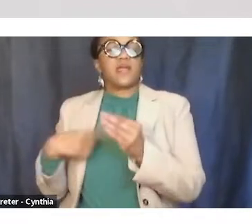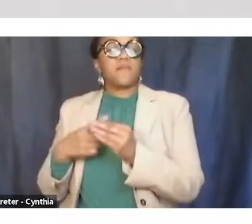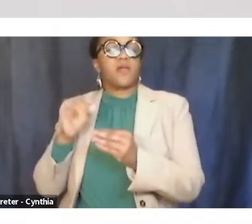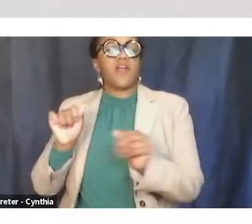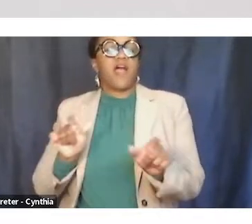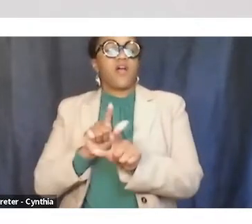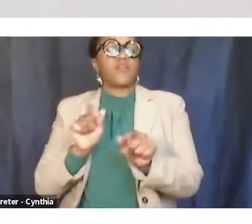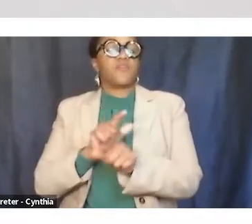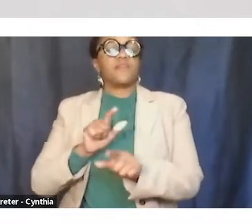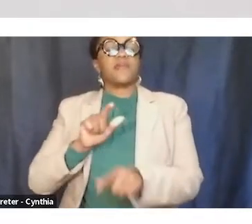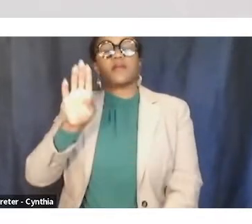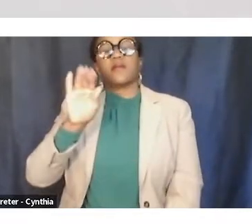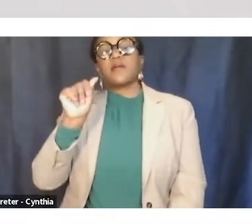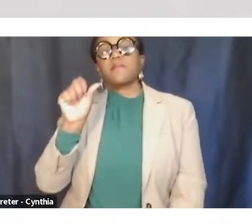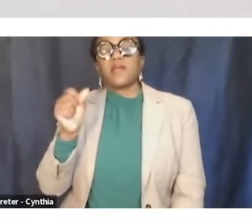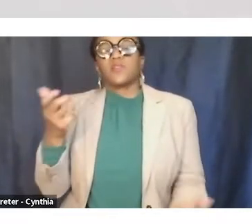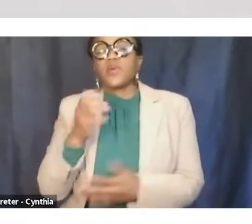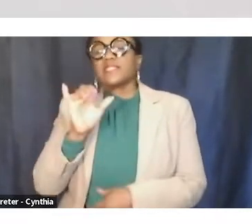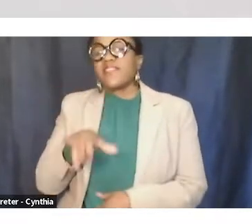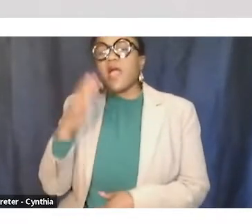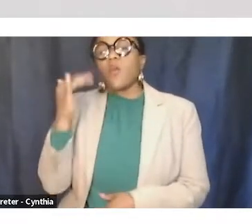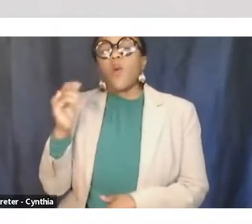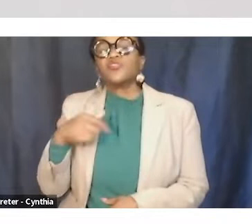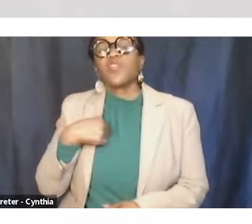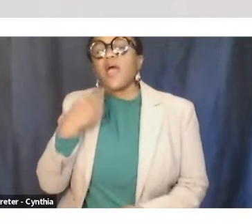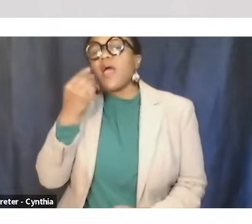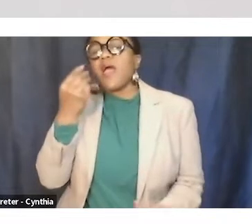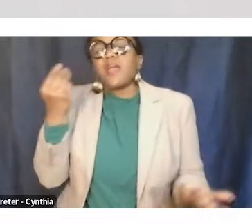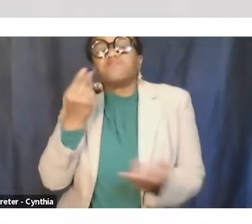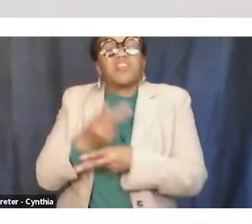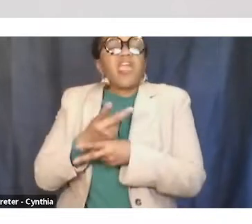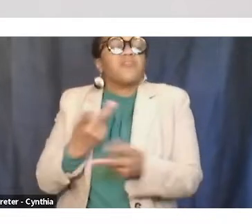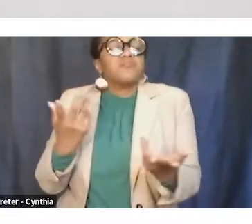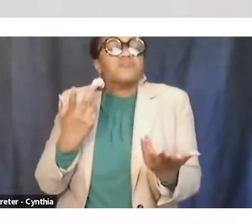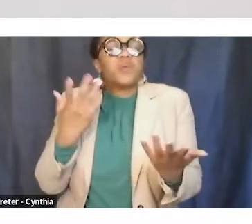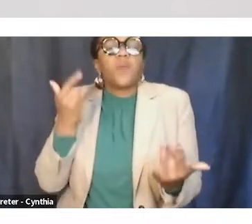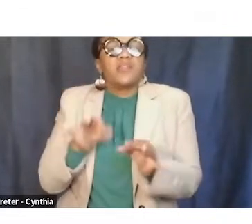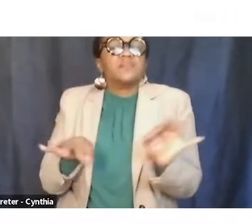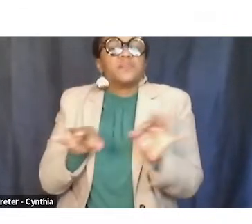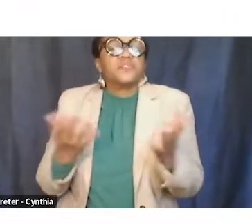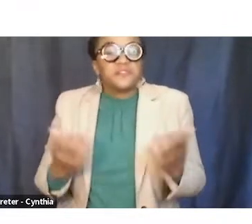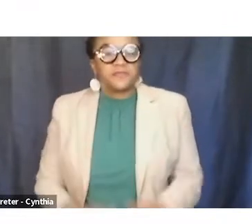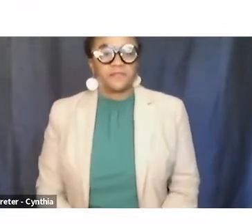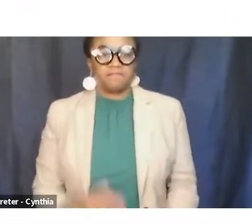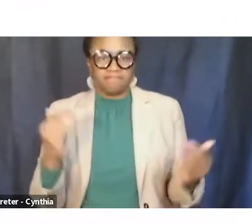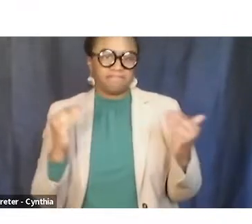Algorithmic Bias. What is it and why should I care? Next slide, please.